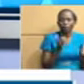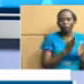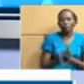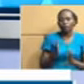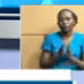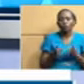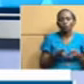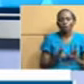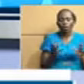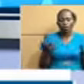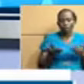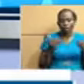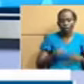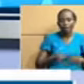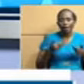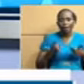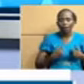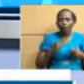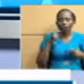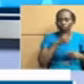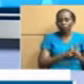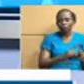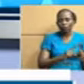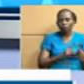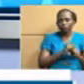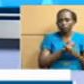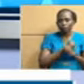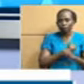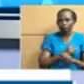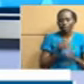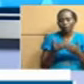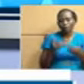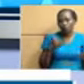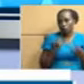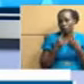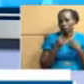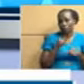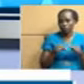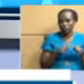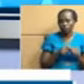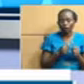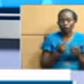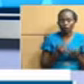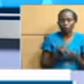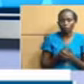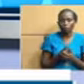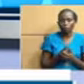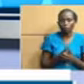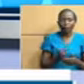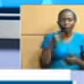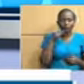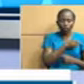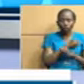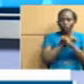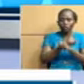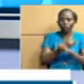that there is comprehensive social protection availed. Now, earlier we talked about the fact that social protection